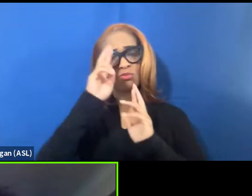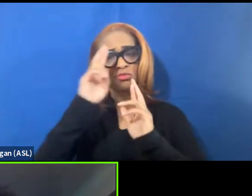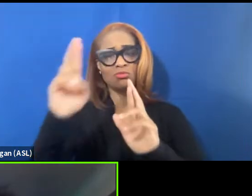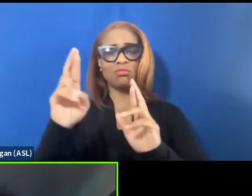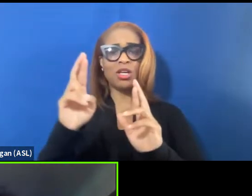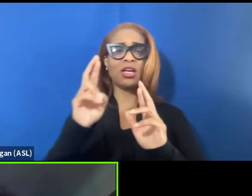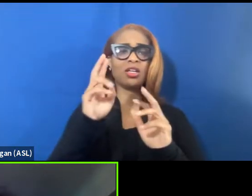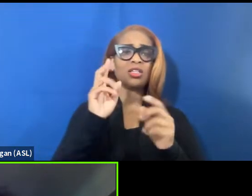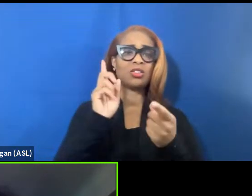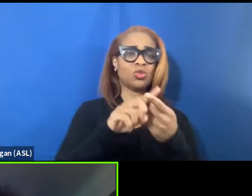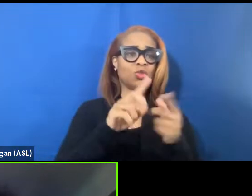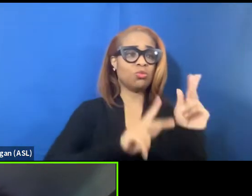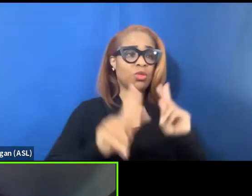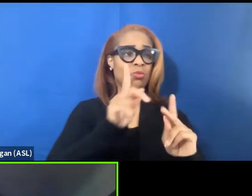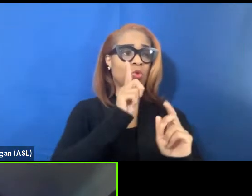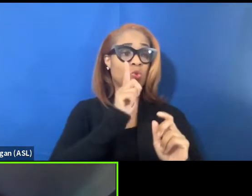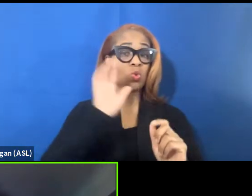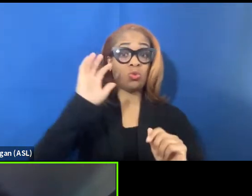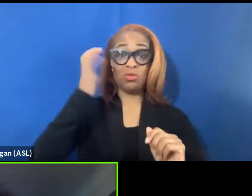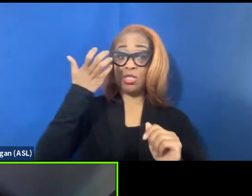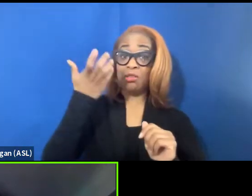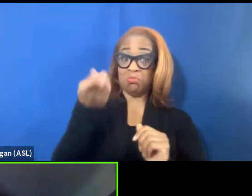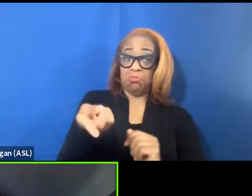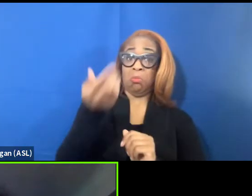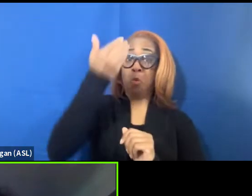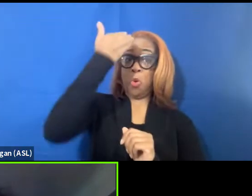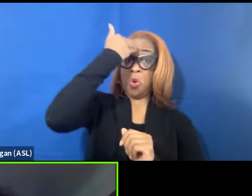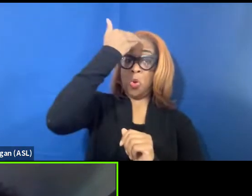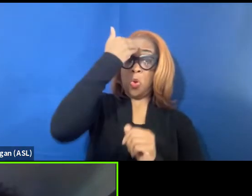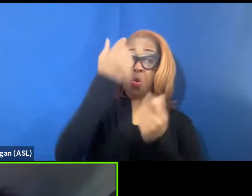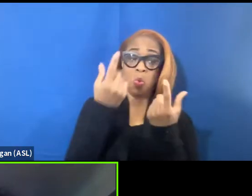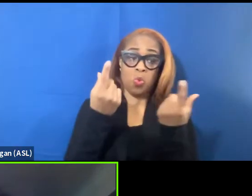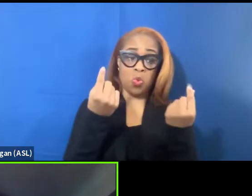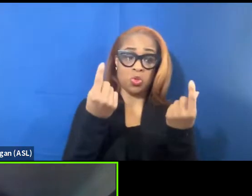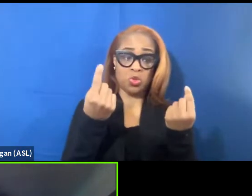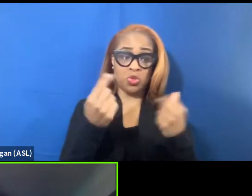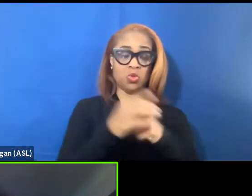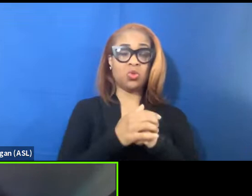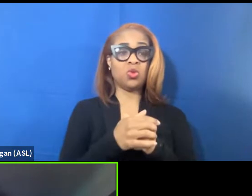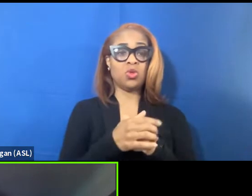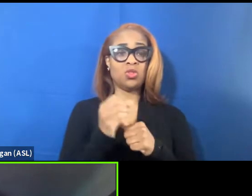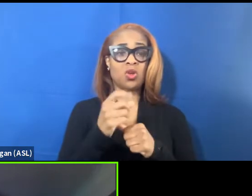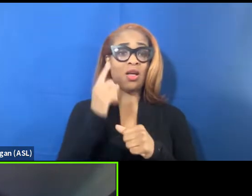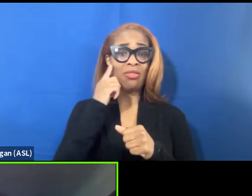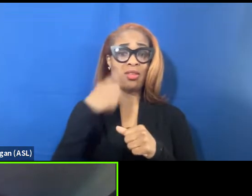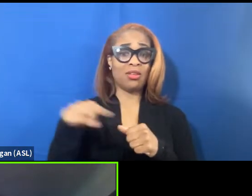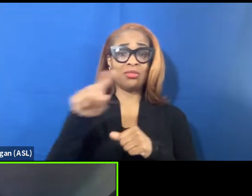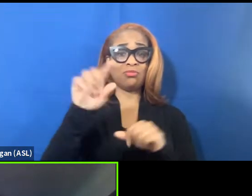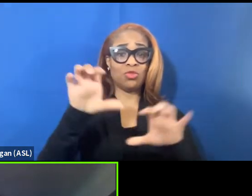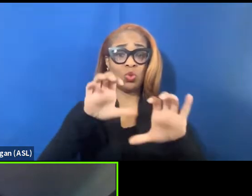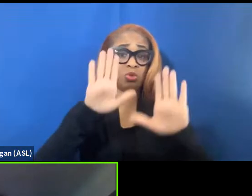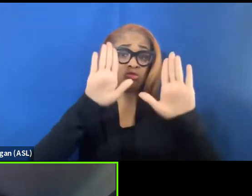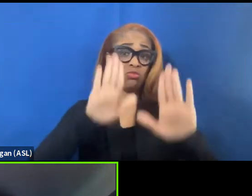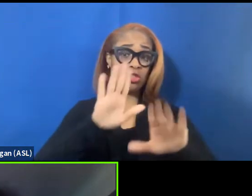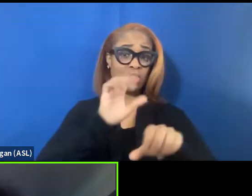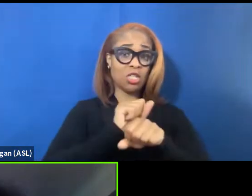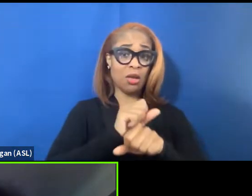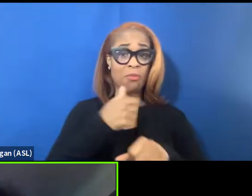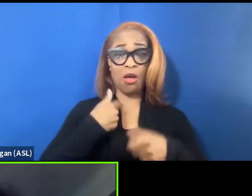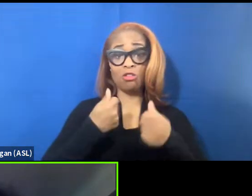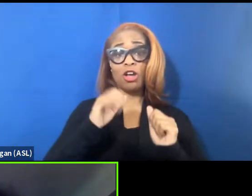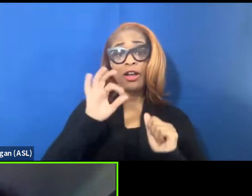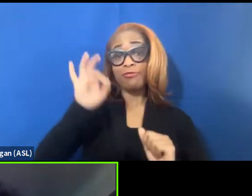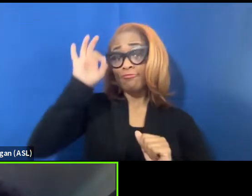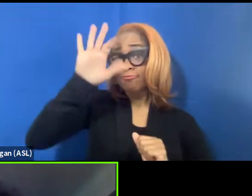maps to the ones that seemingly know exactly what you guys are doing and i think you're doing a fine job i'll try to put my two